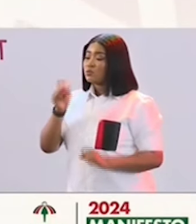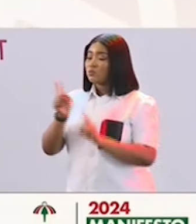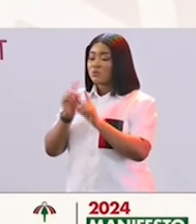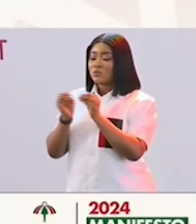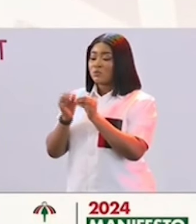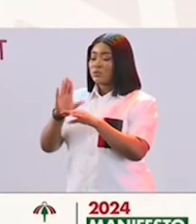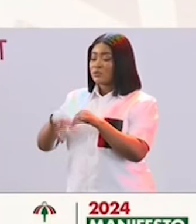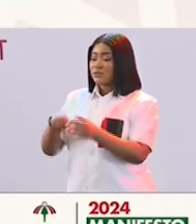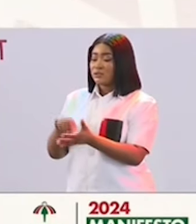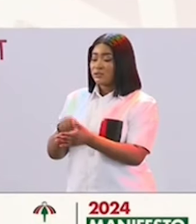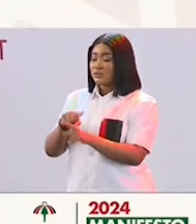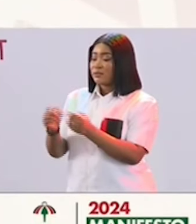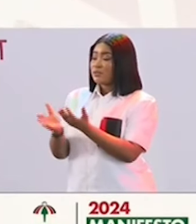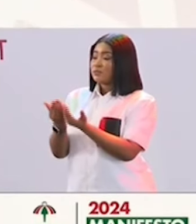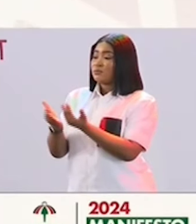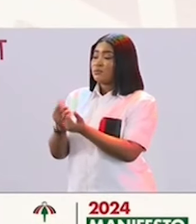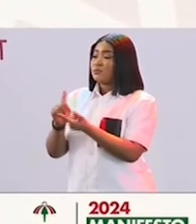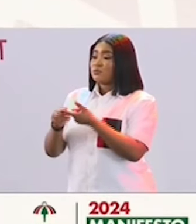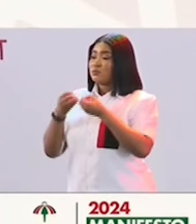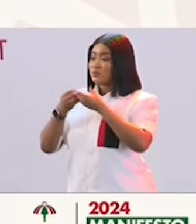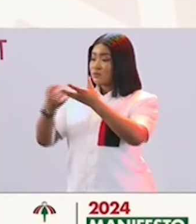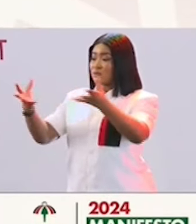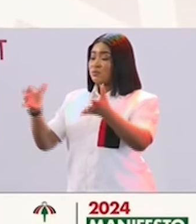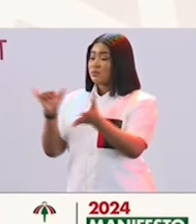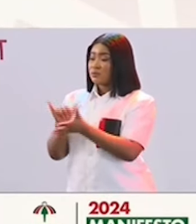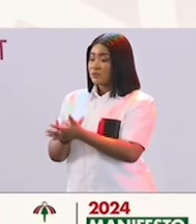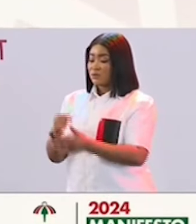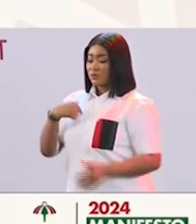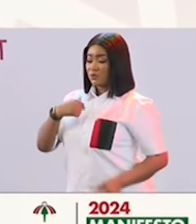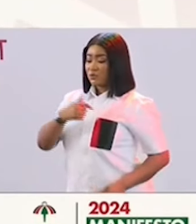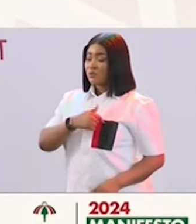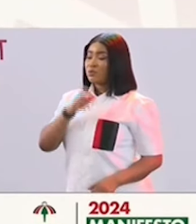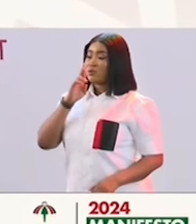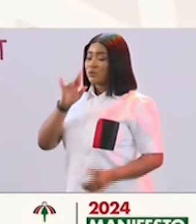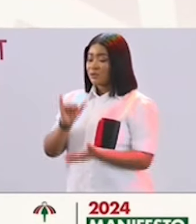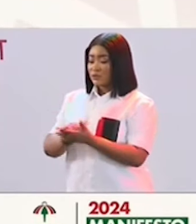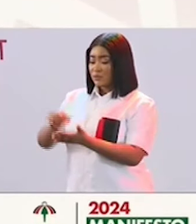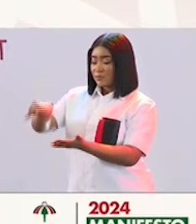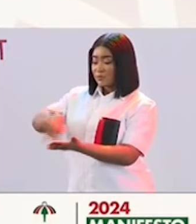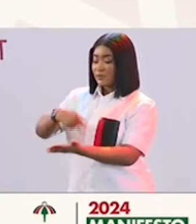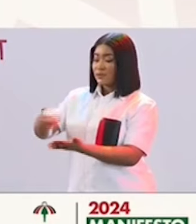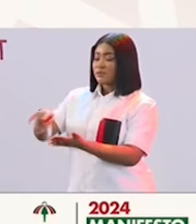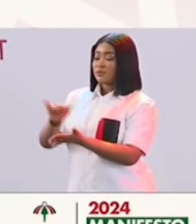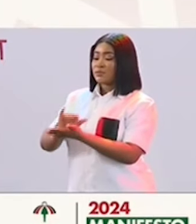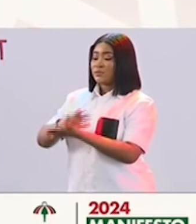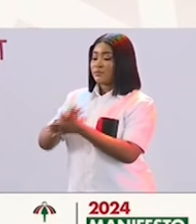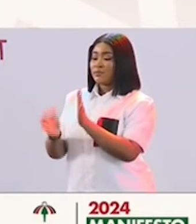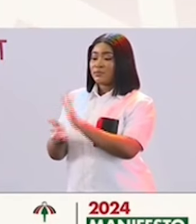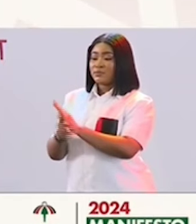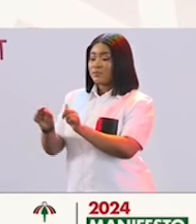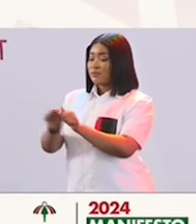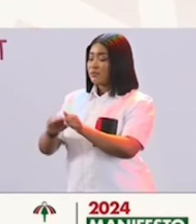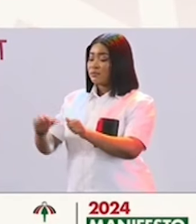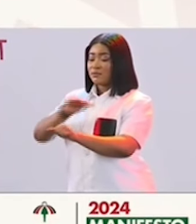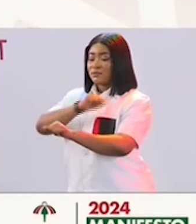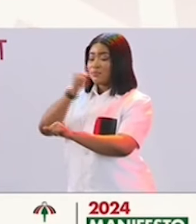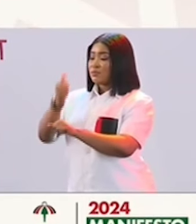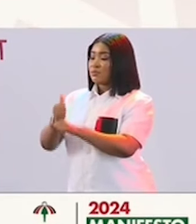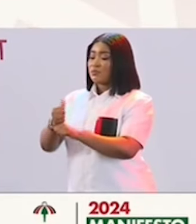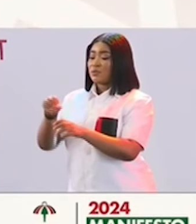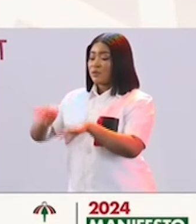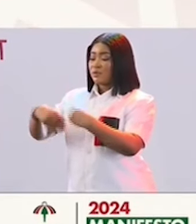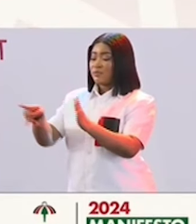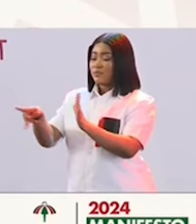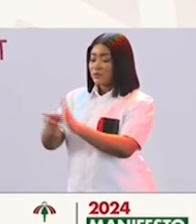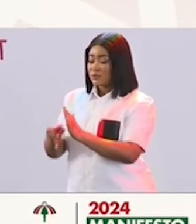this, but to simply establish to you that we are a party that makes every effort to establish every policy